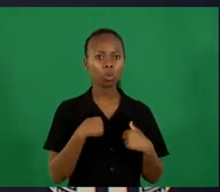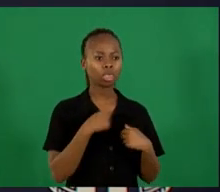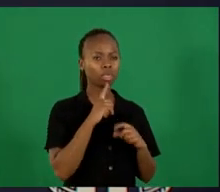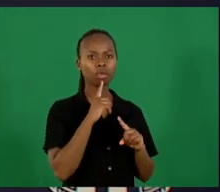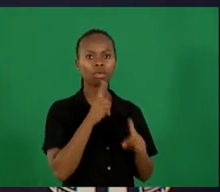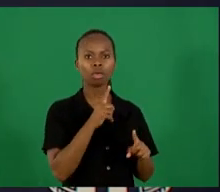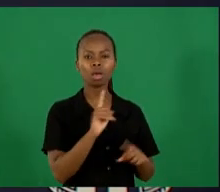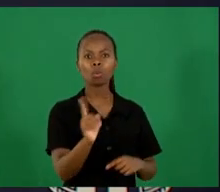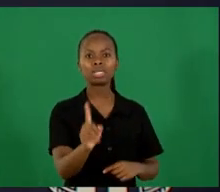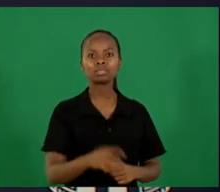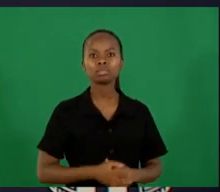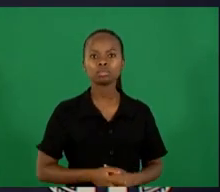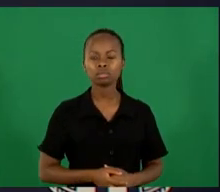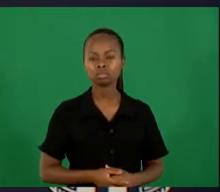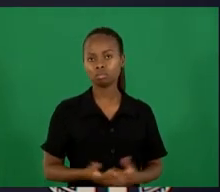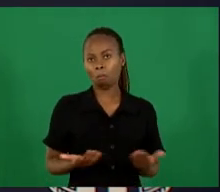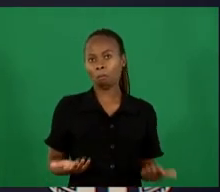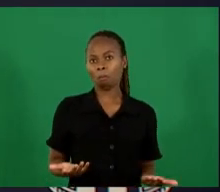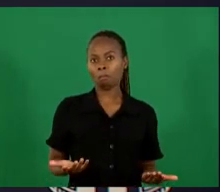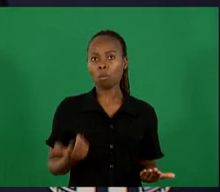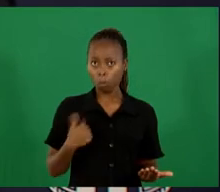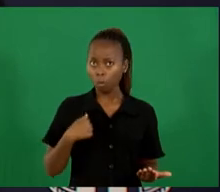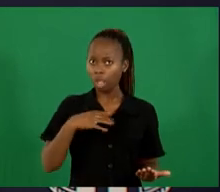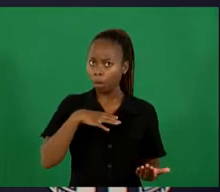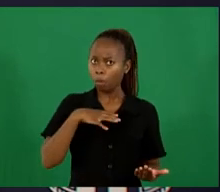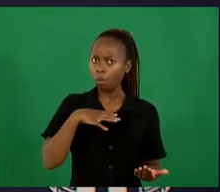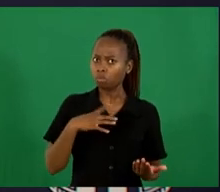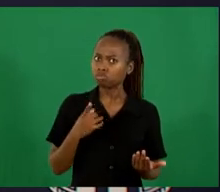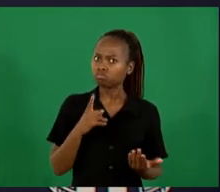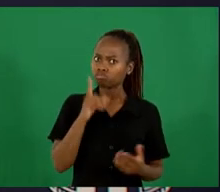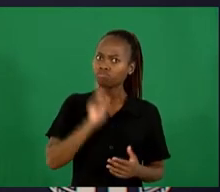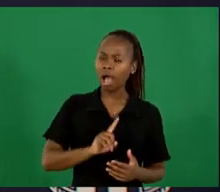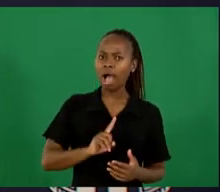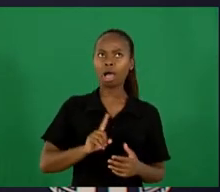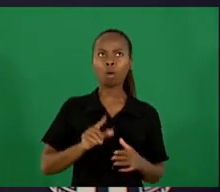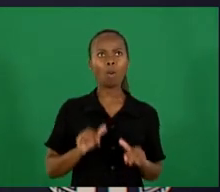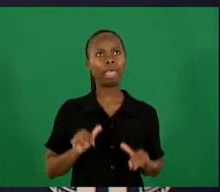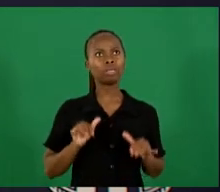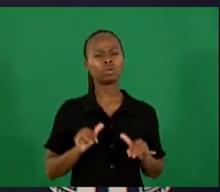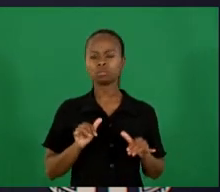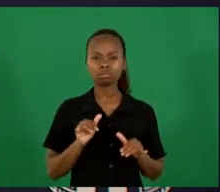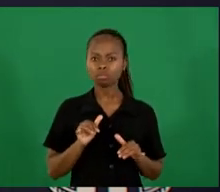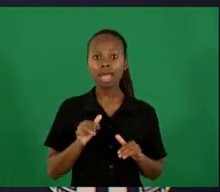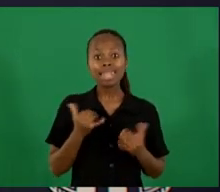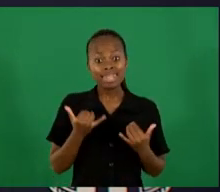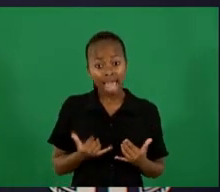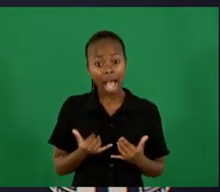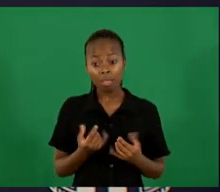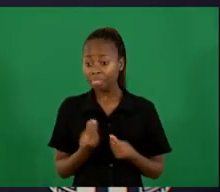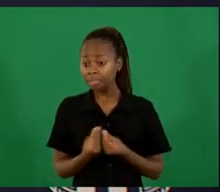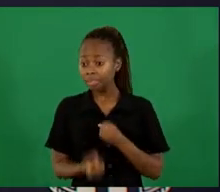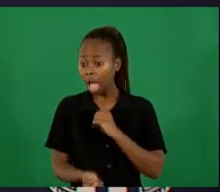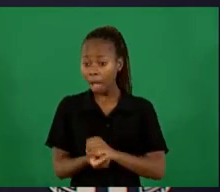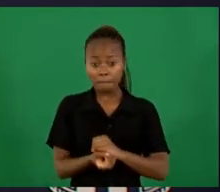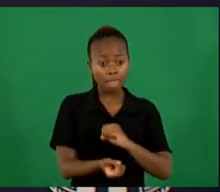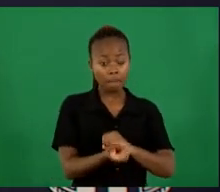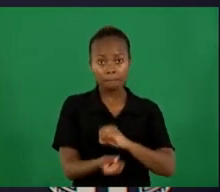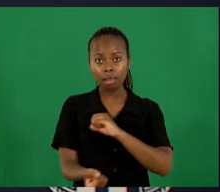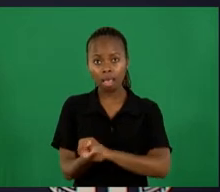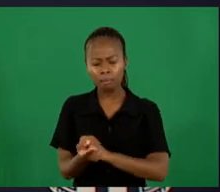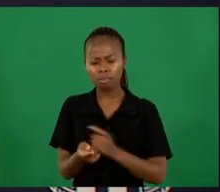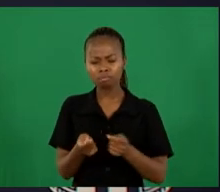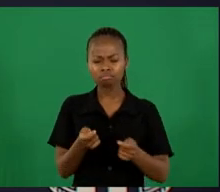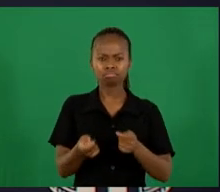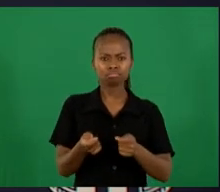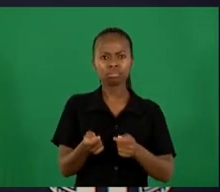We tried to wait? No. We have got to make judgment based on the best information at our disposal to